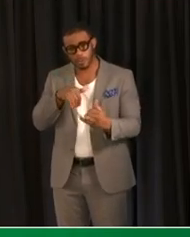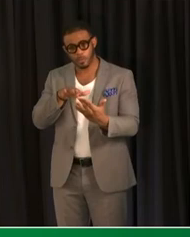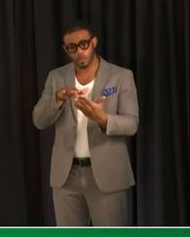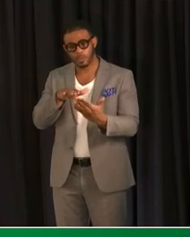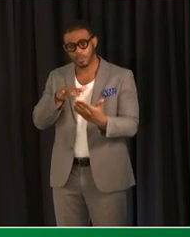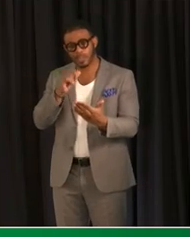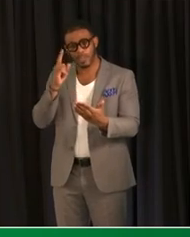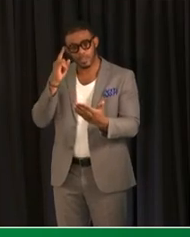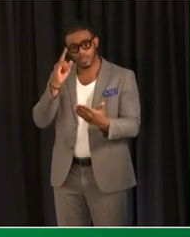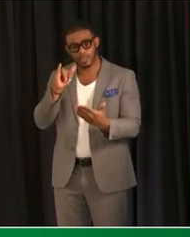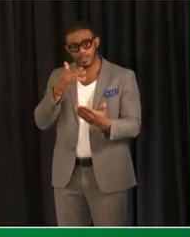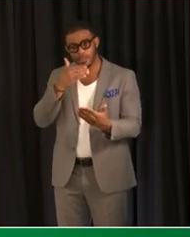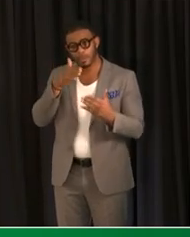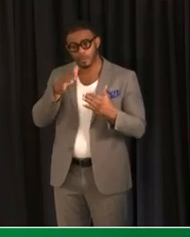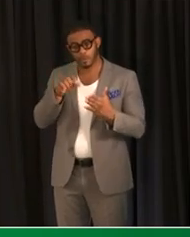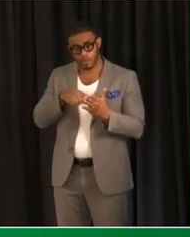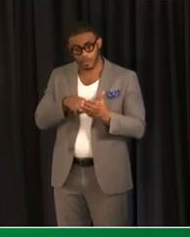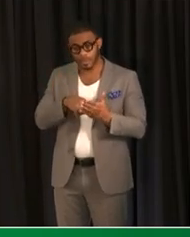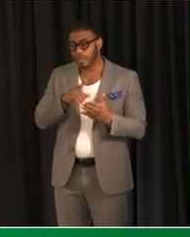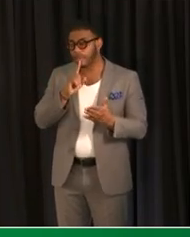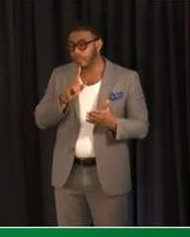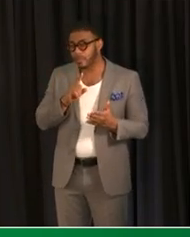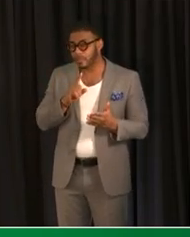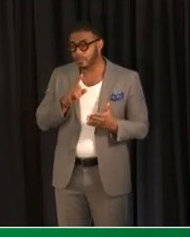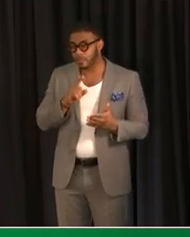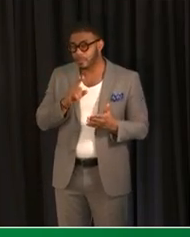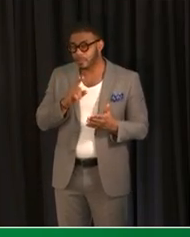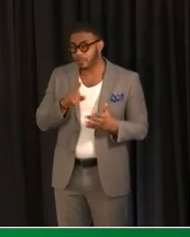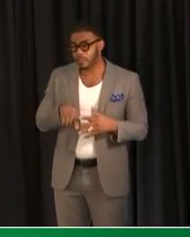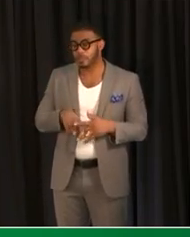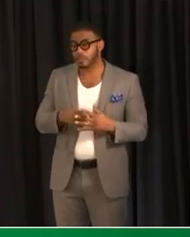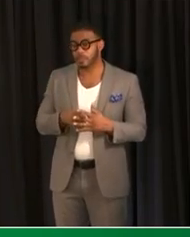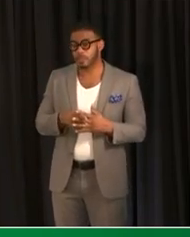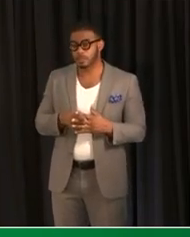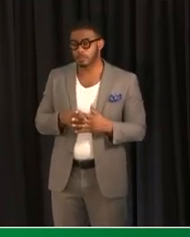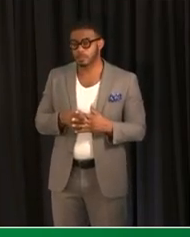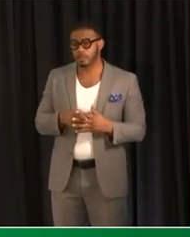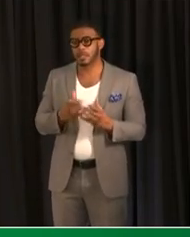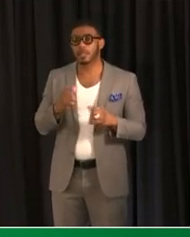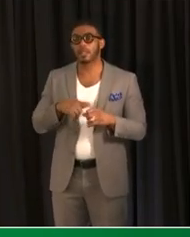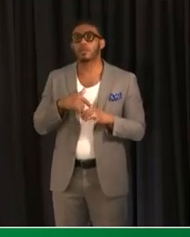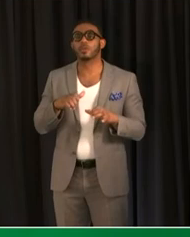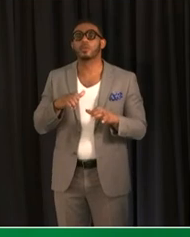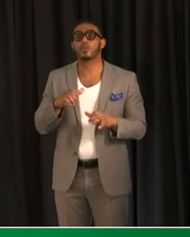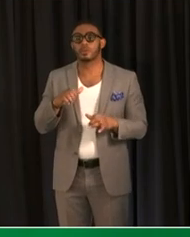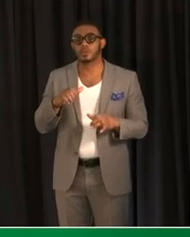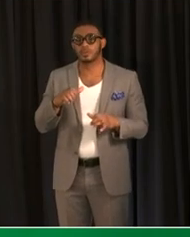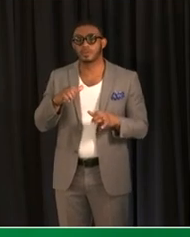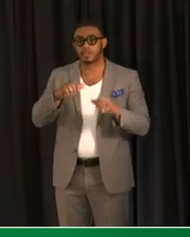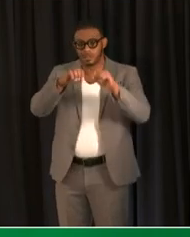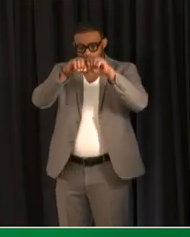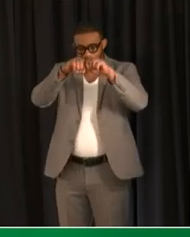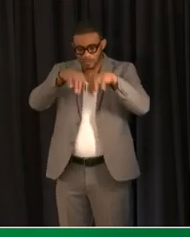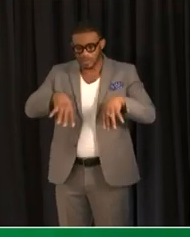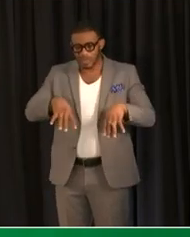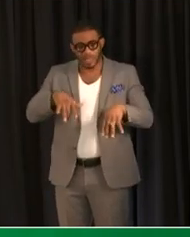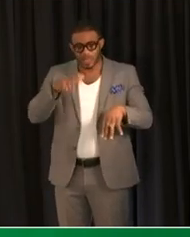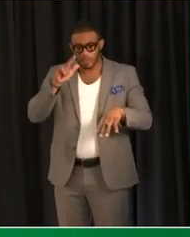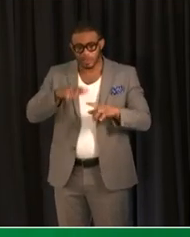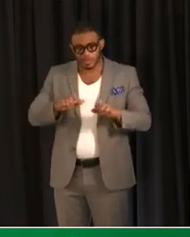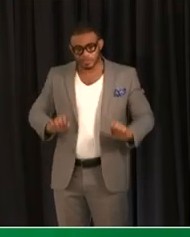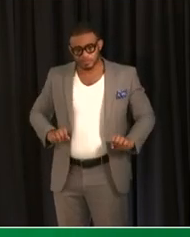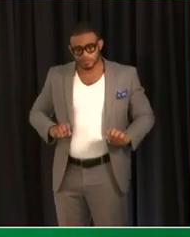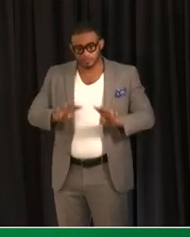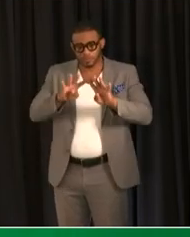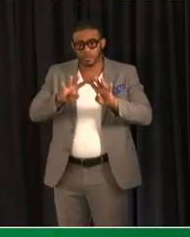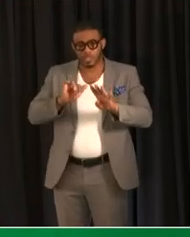an approach, and I think the best way to do that is start, a lot of times we do a top-down approach, and I think we should do